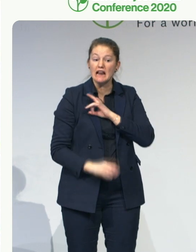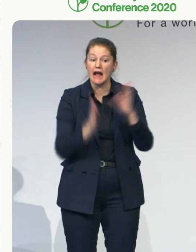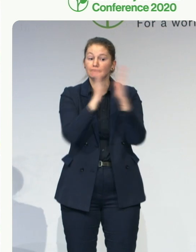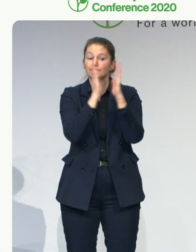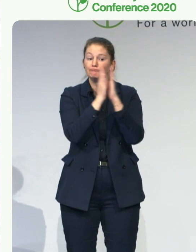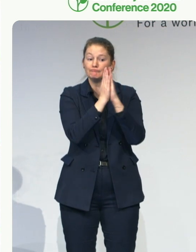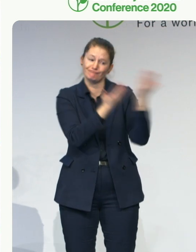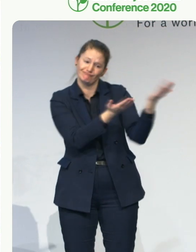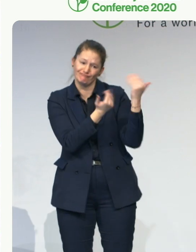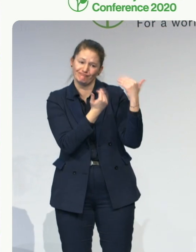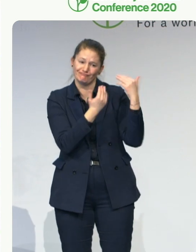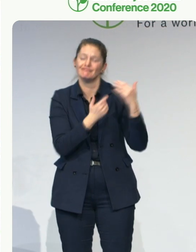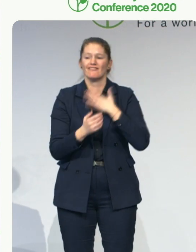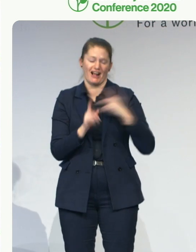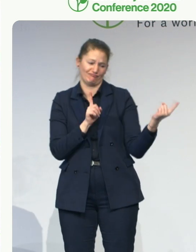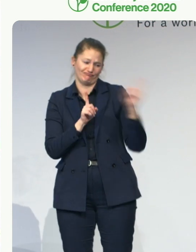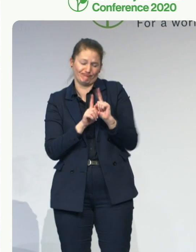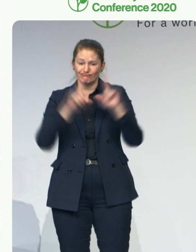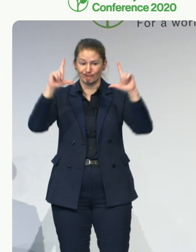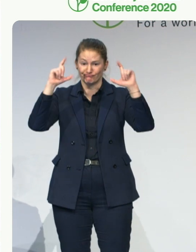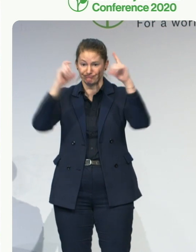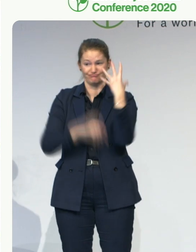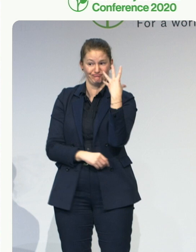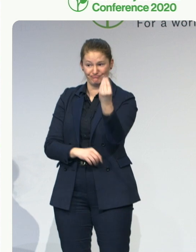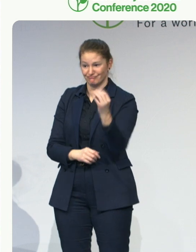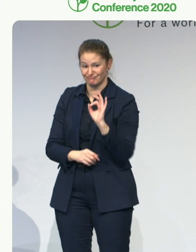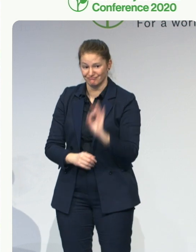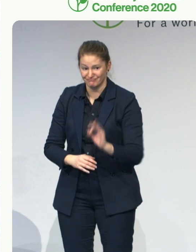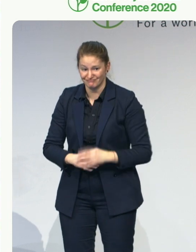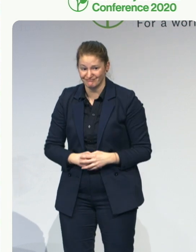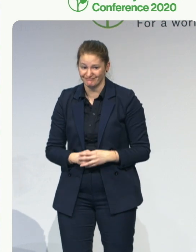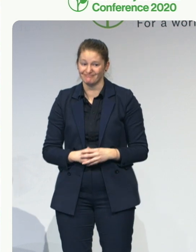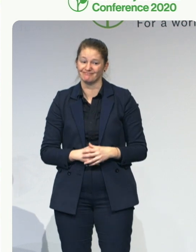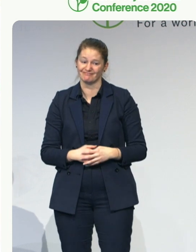picture, because this is very important, this step for all of us.